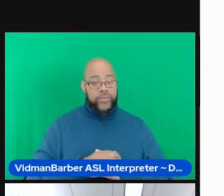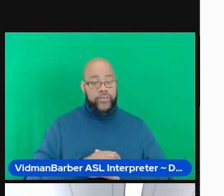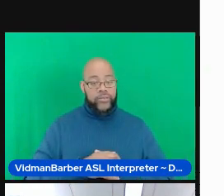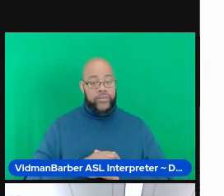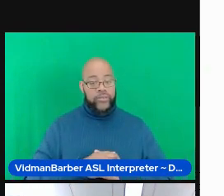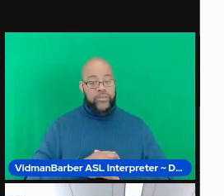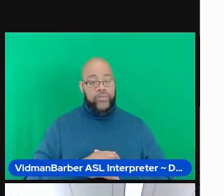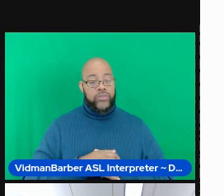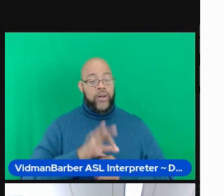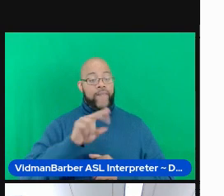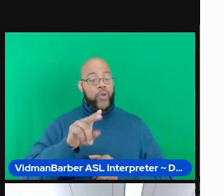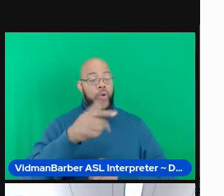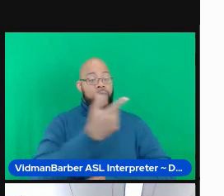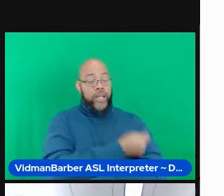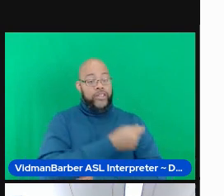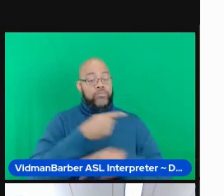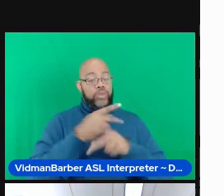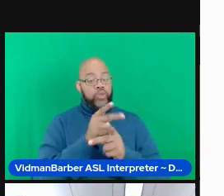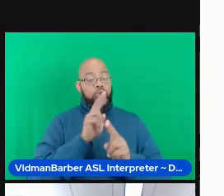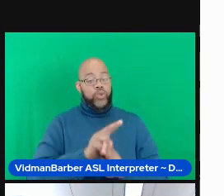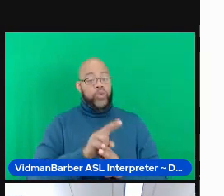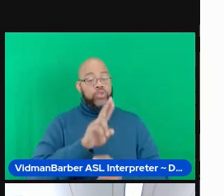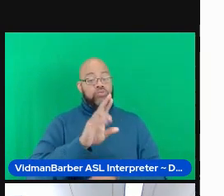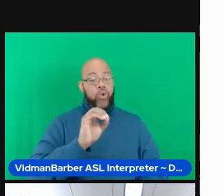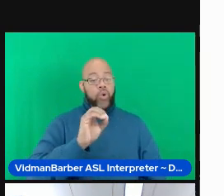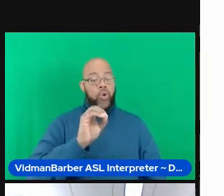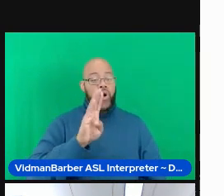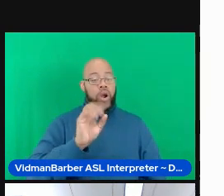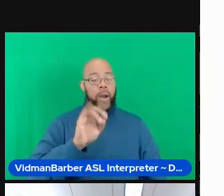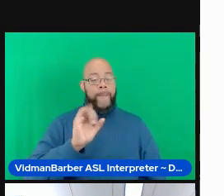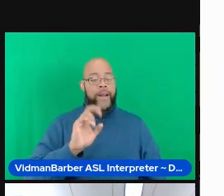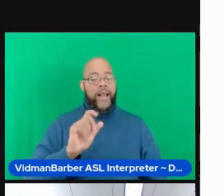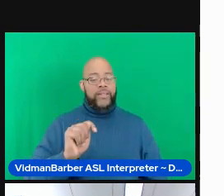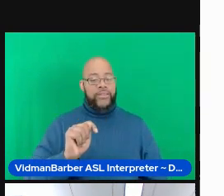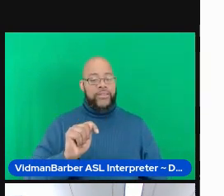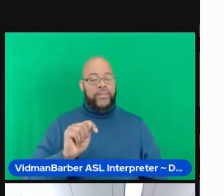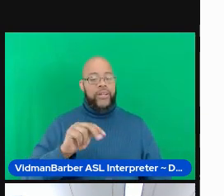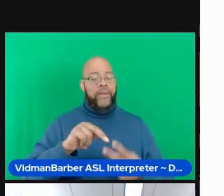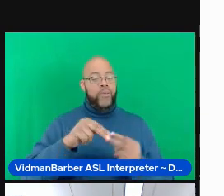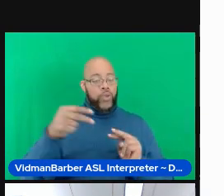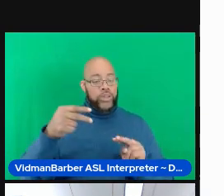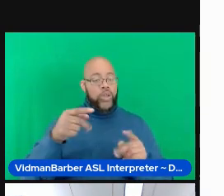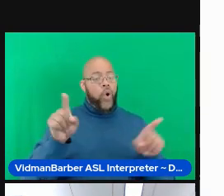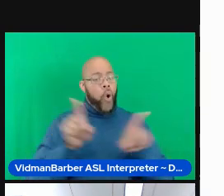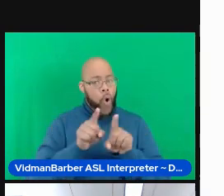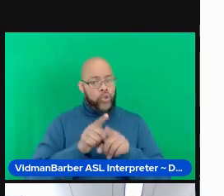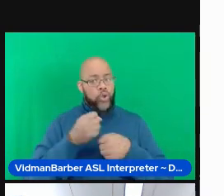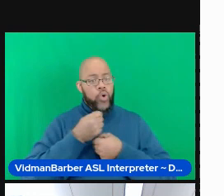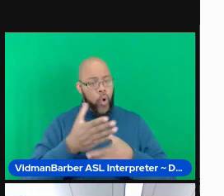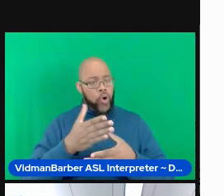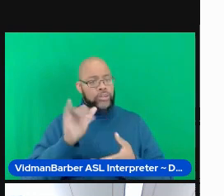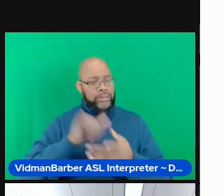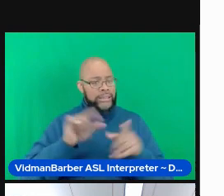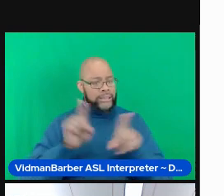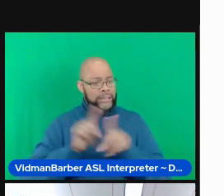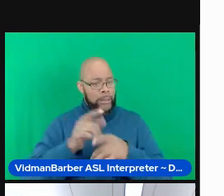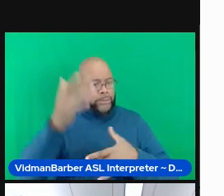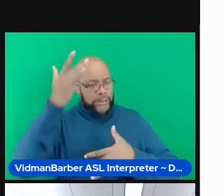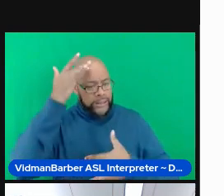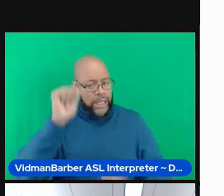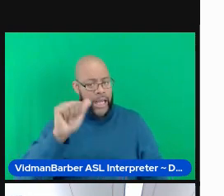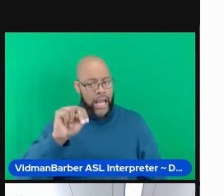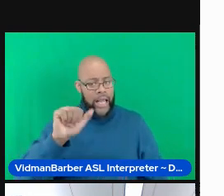influenza vaccines, which are produced using recombinant hemagglutinin protein, also causes anaphylaxis.